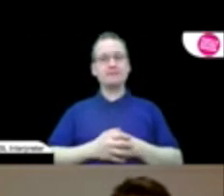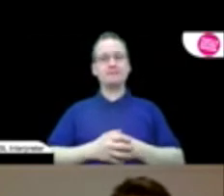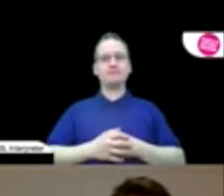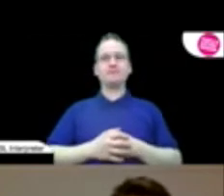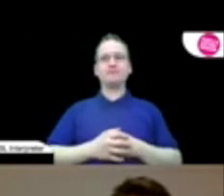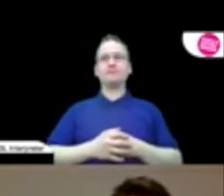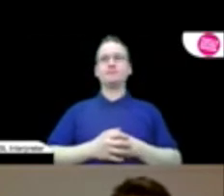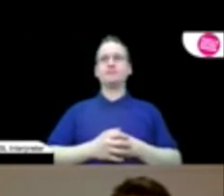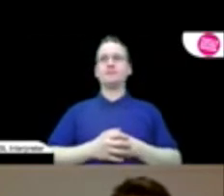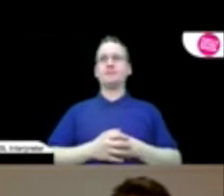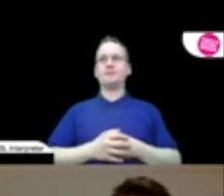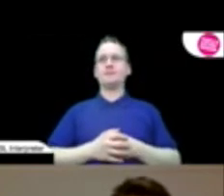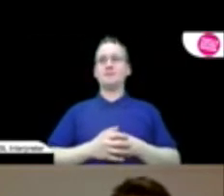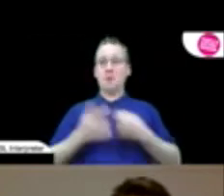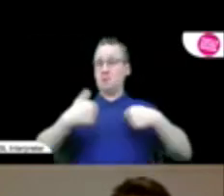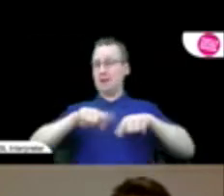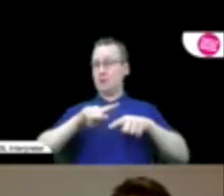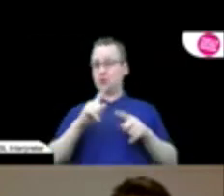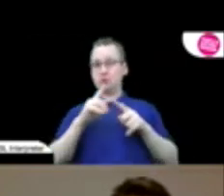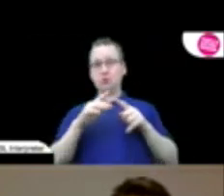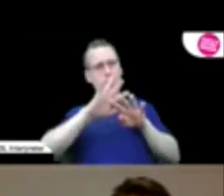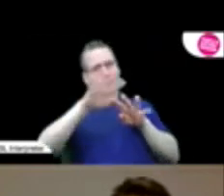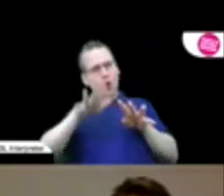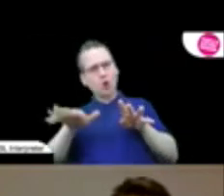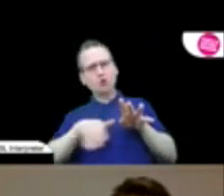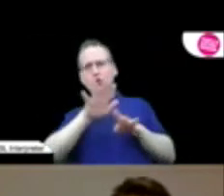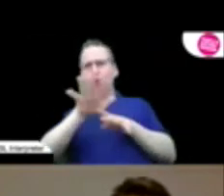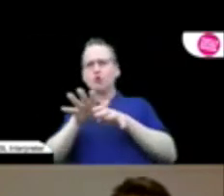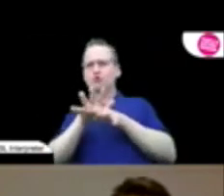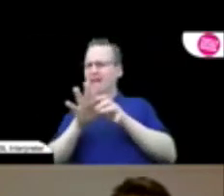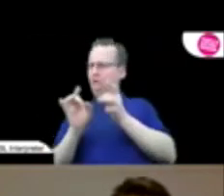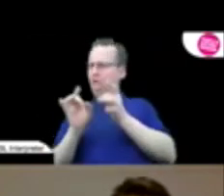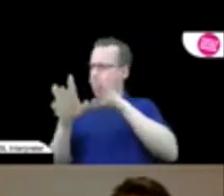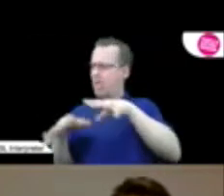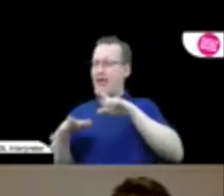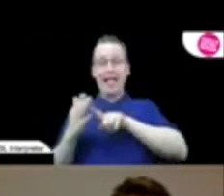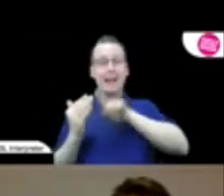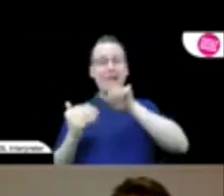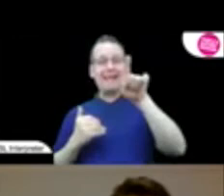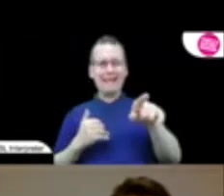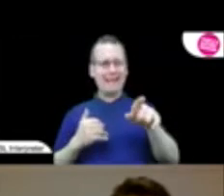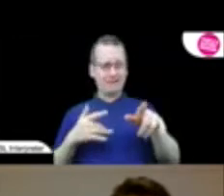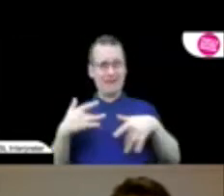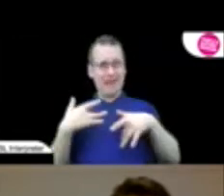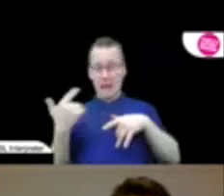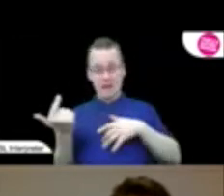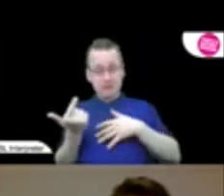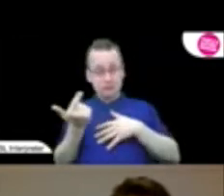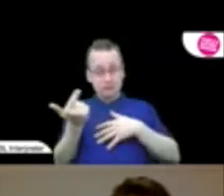no one would love to leave their country to come here. When I got here, I got traumatized with the weather.